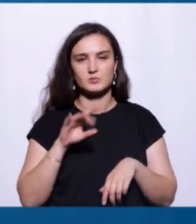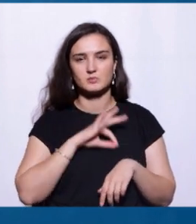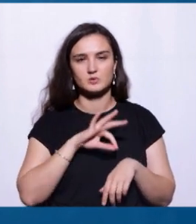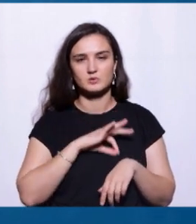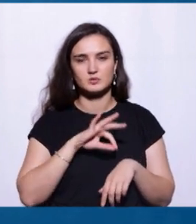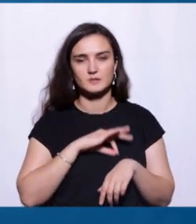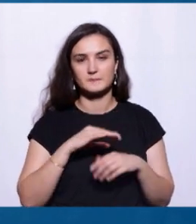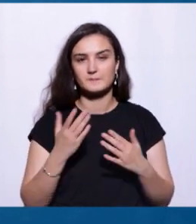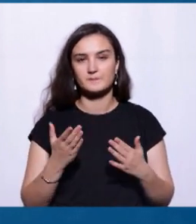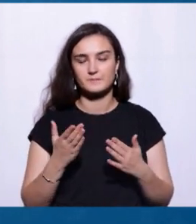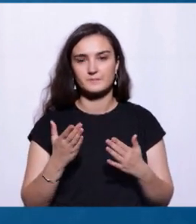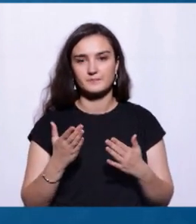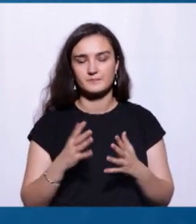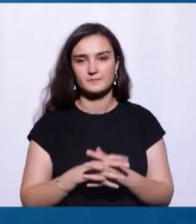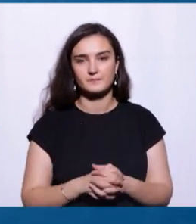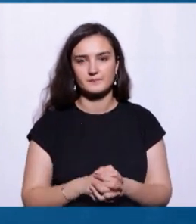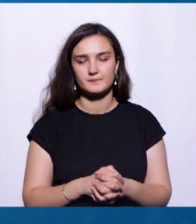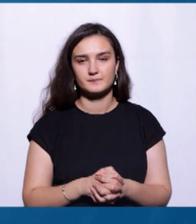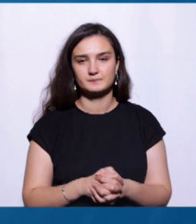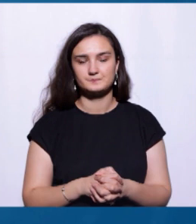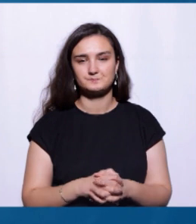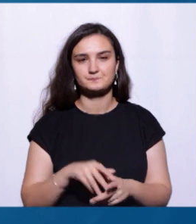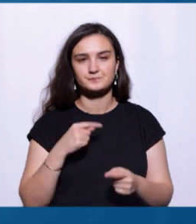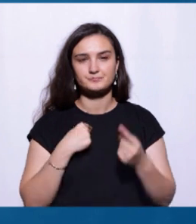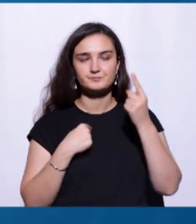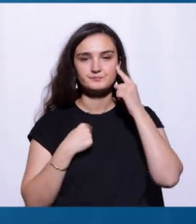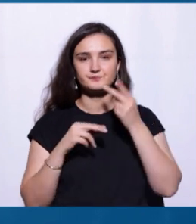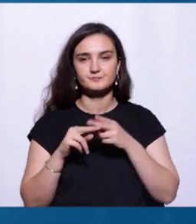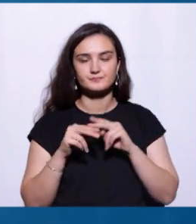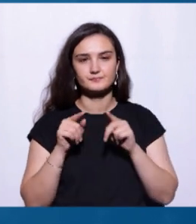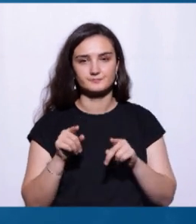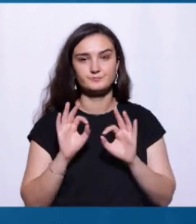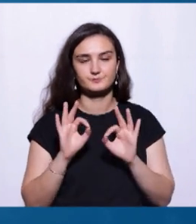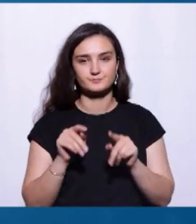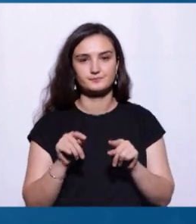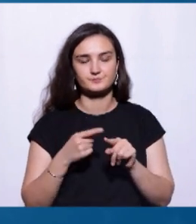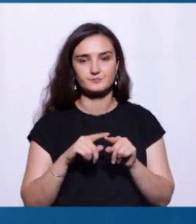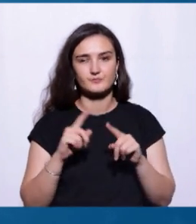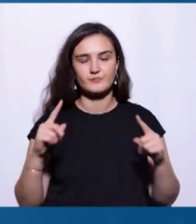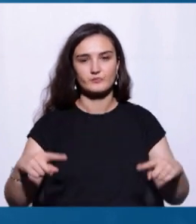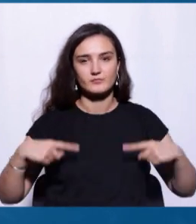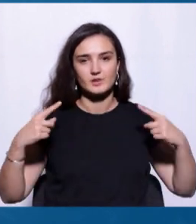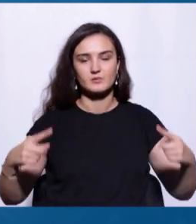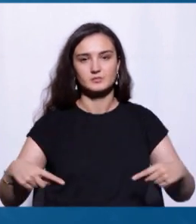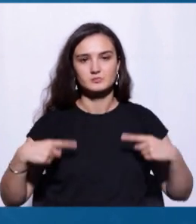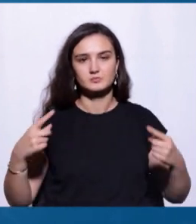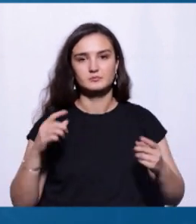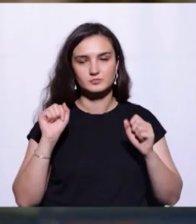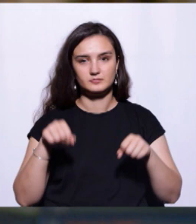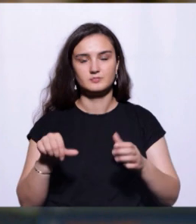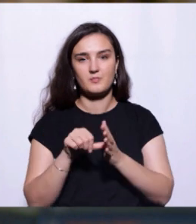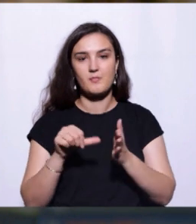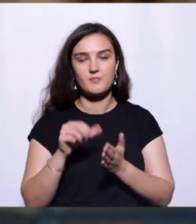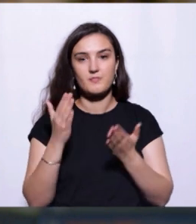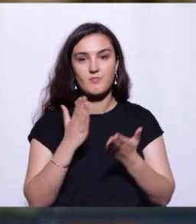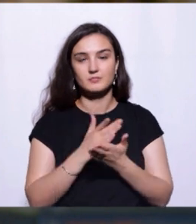use a blank. Well, Miss Sophie, I think this one's pretty obvious. A wheelchair can help you if